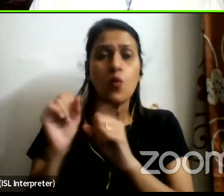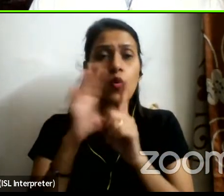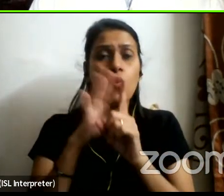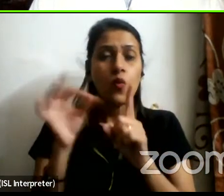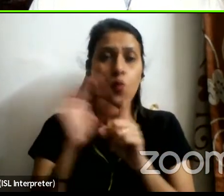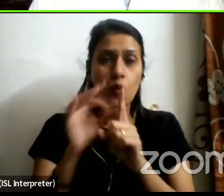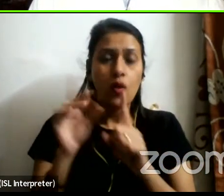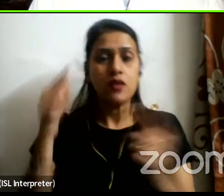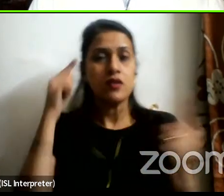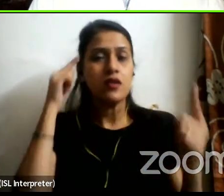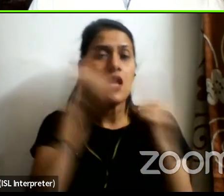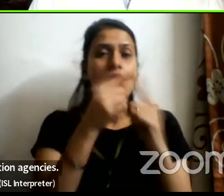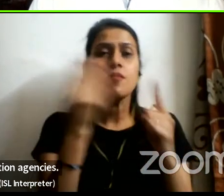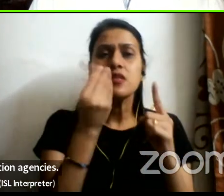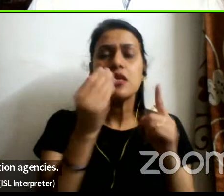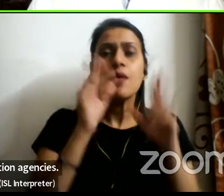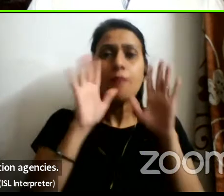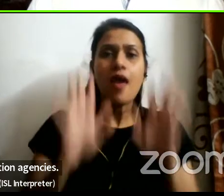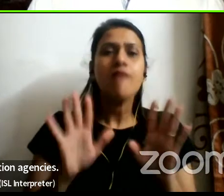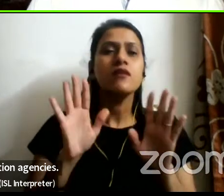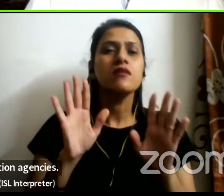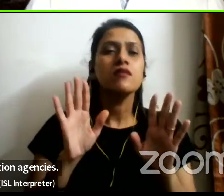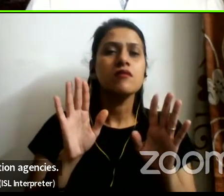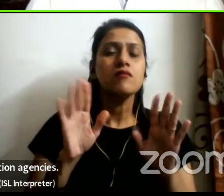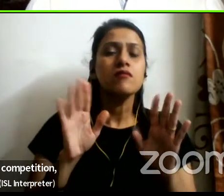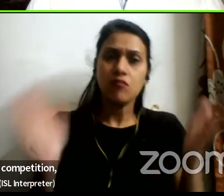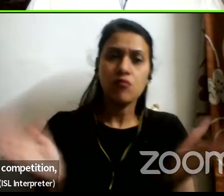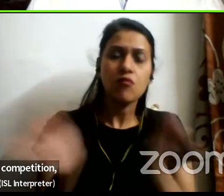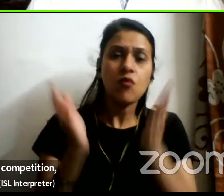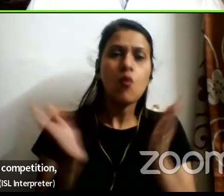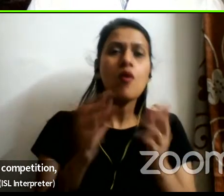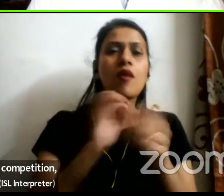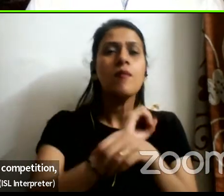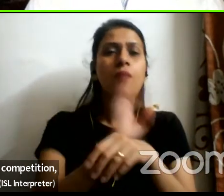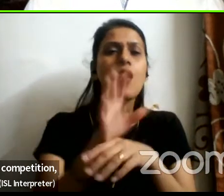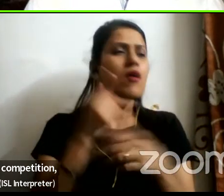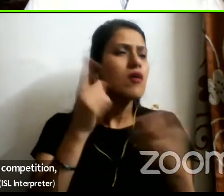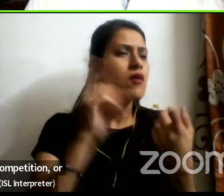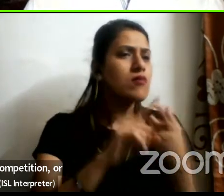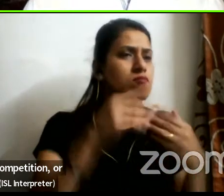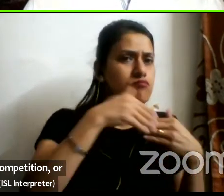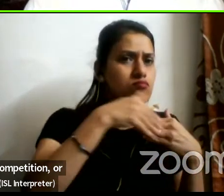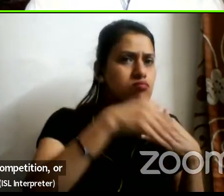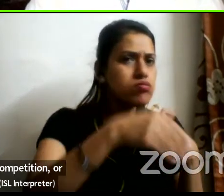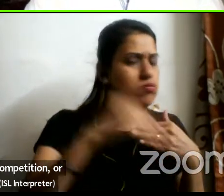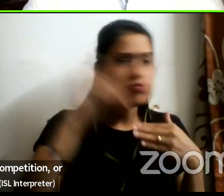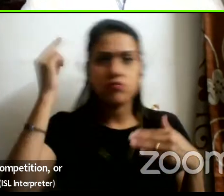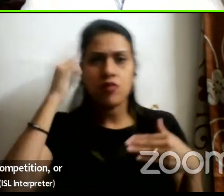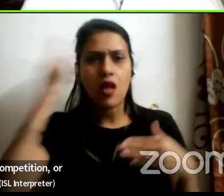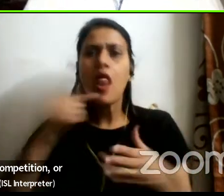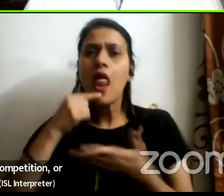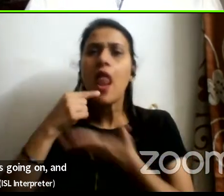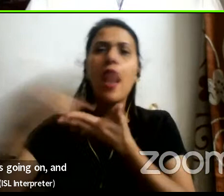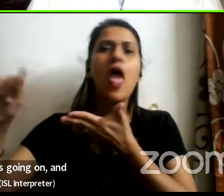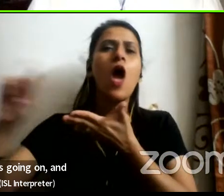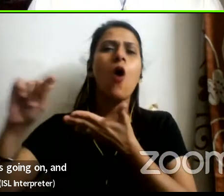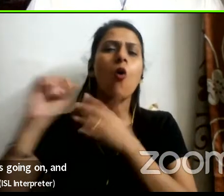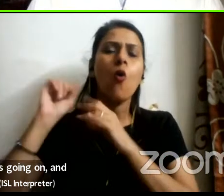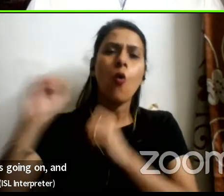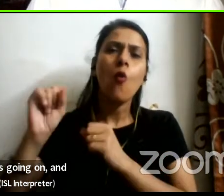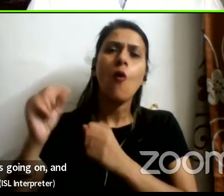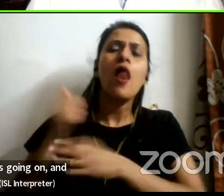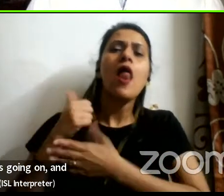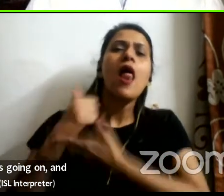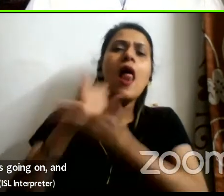certain goals of competition law might not be pertinent while pandemic is going on. And therefore, you may want to allow them to cooperate with each other or